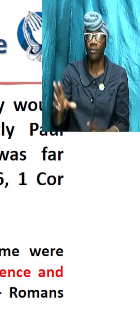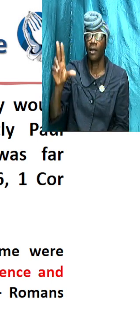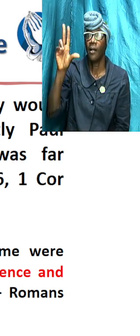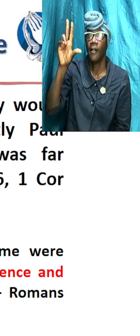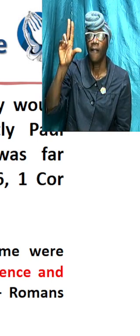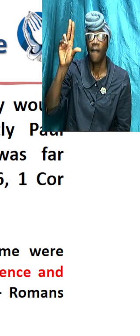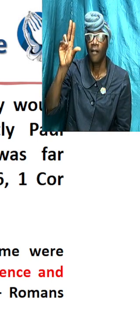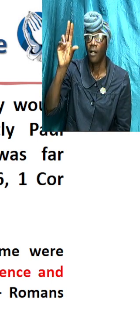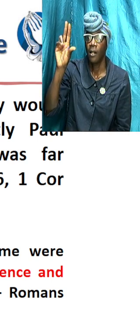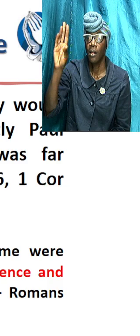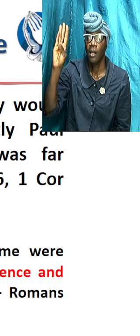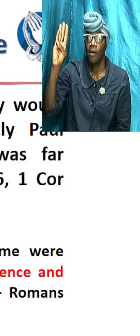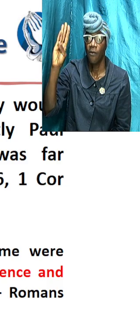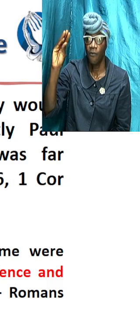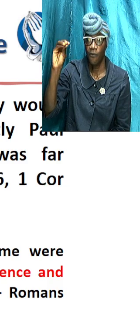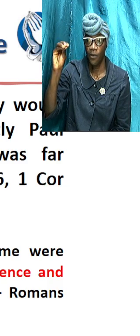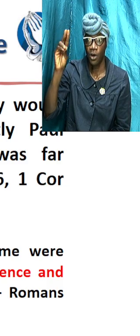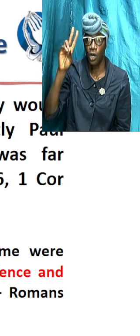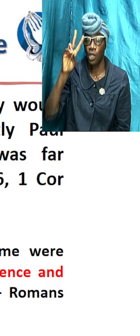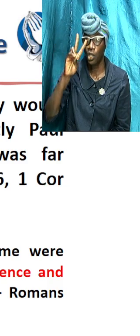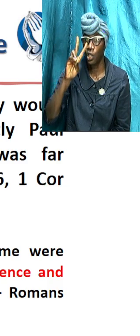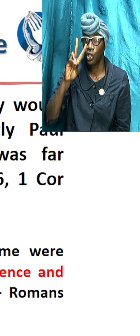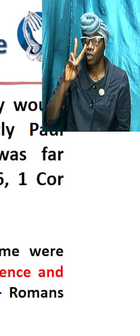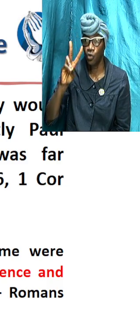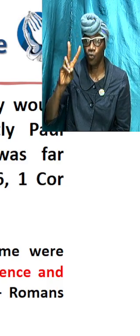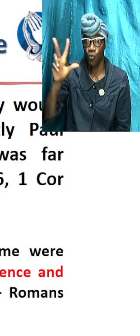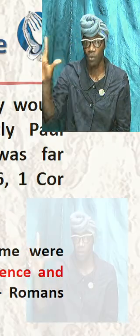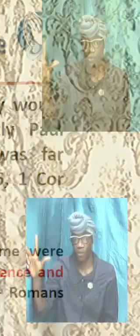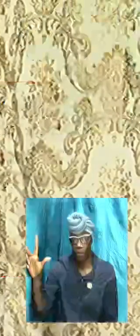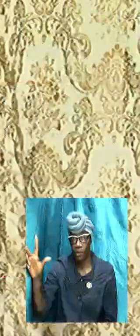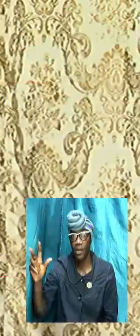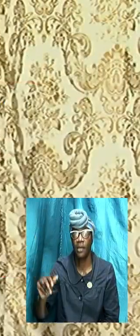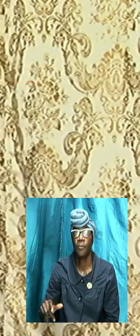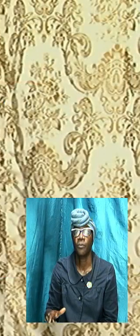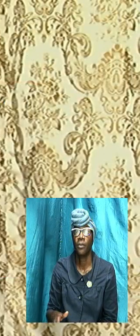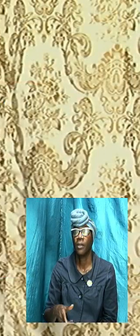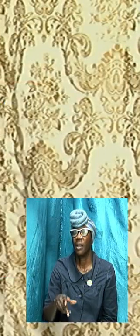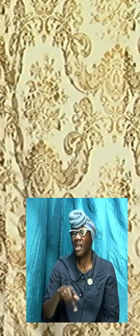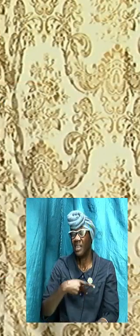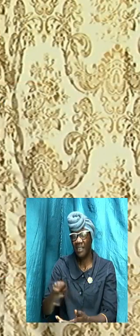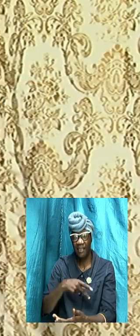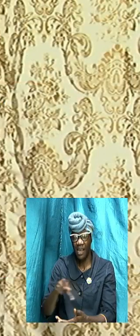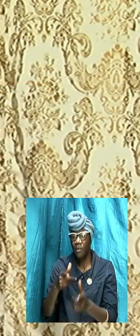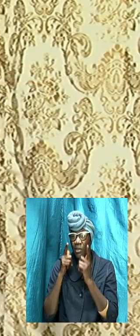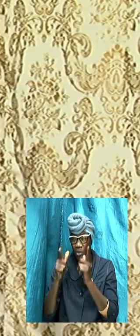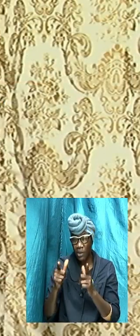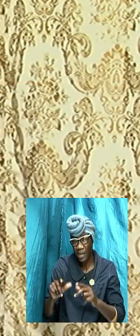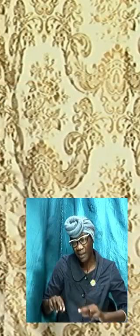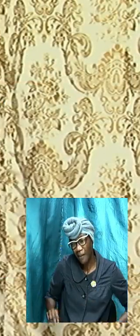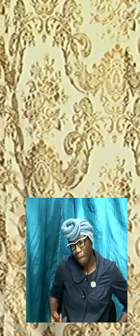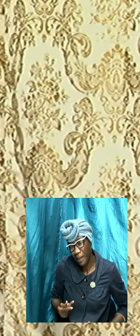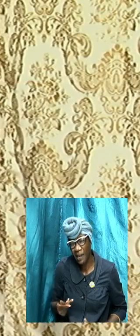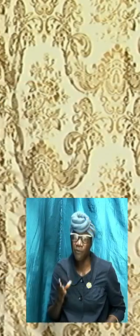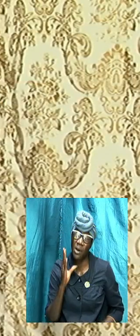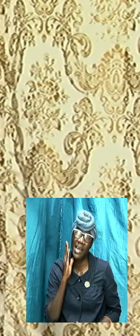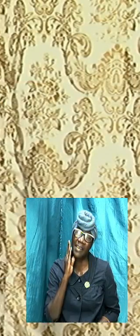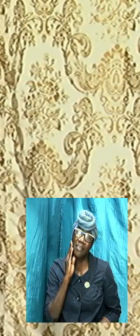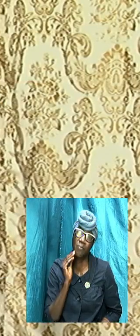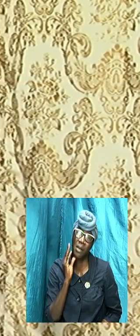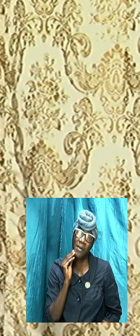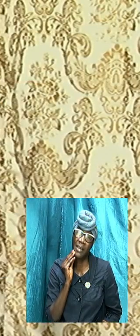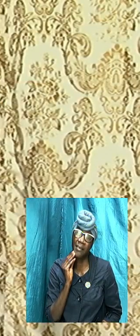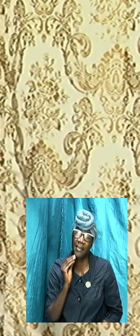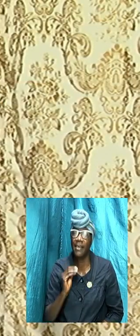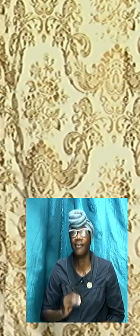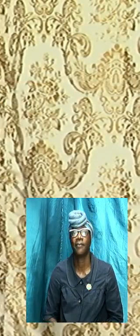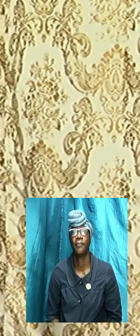43, we find the psalmist looking at his painful experiences. We find the psalmist going